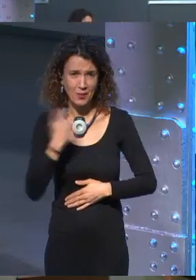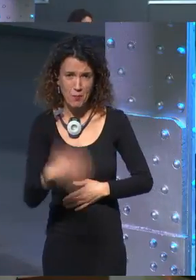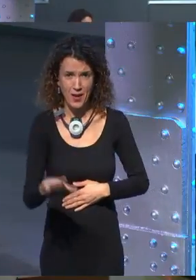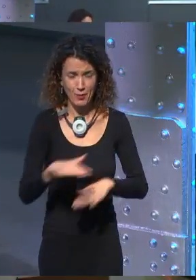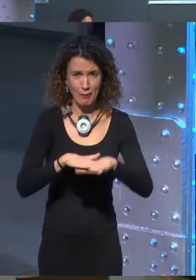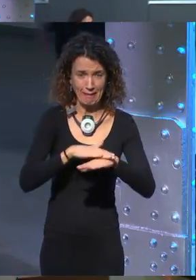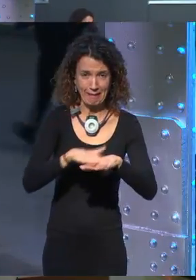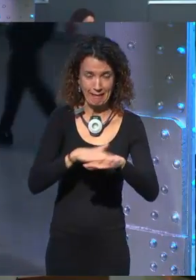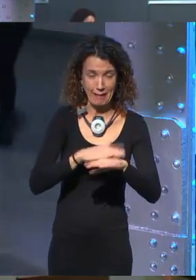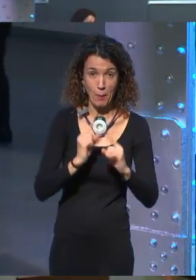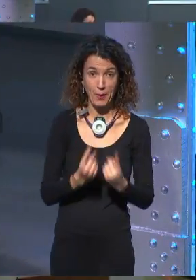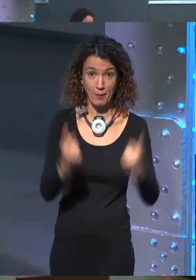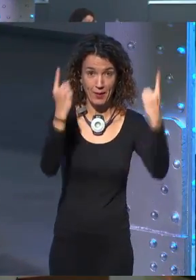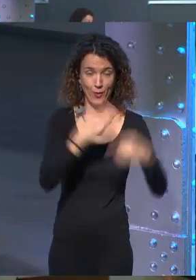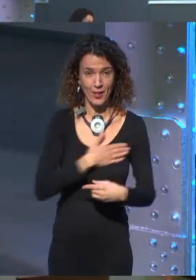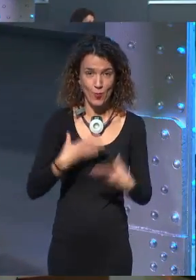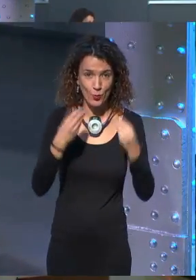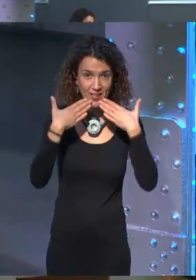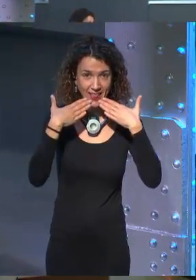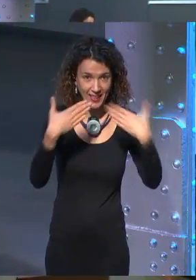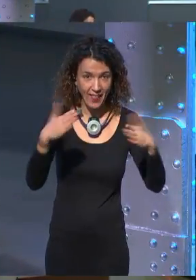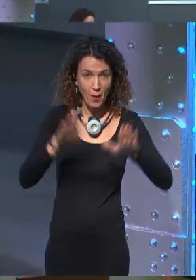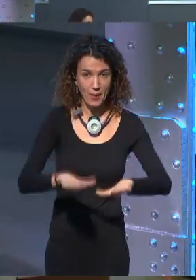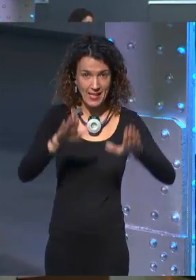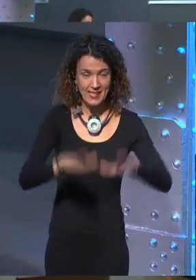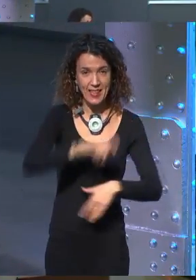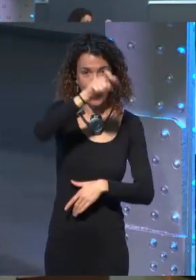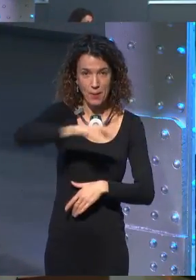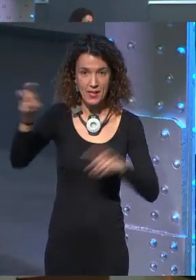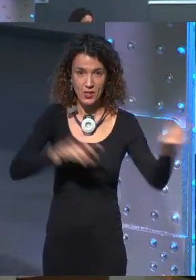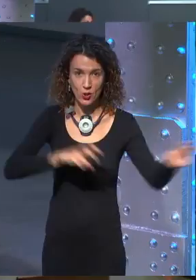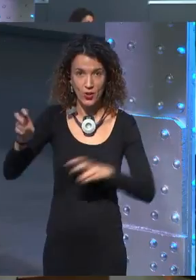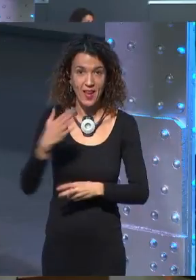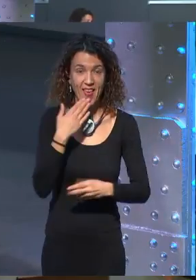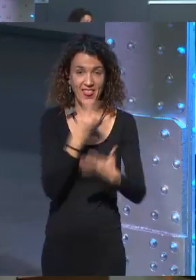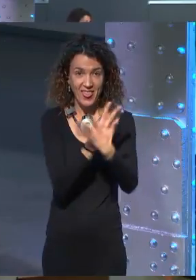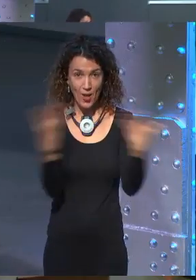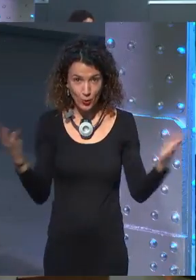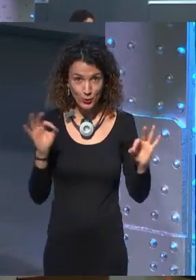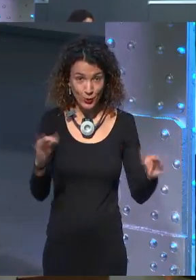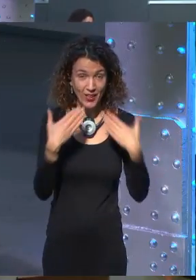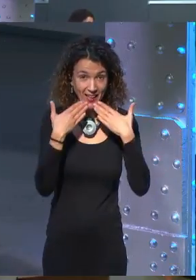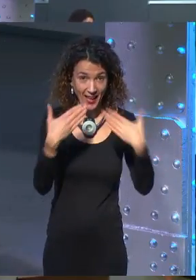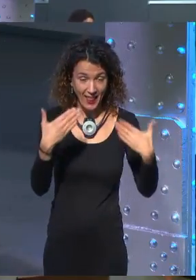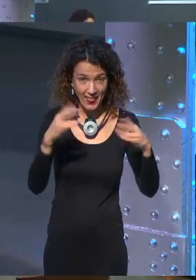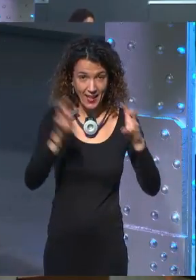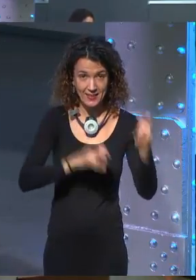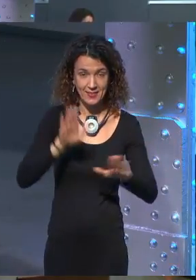love to thank the people under 18 that are in our audience today. And I know a bunch of you had to leave, but if you're under 18 and you're still here, stand up,